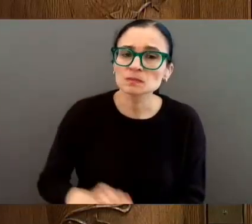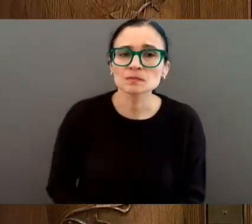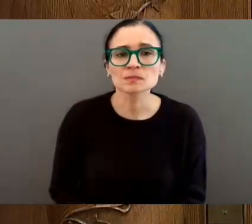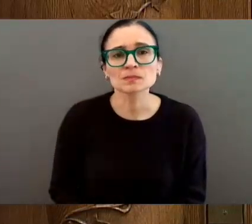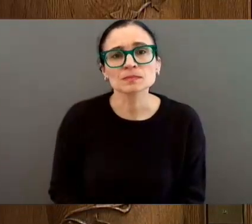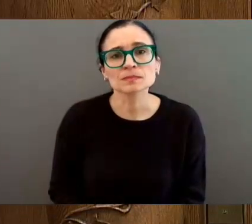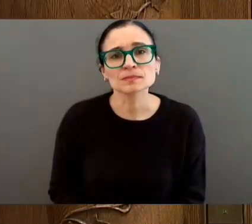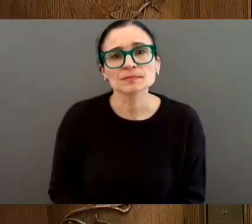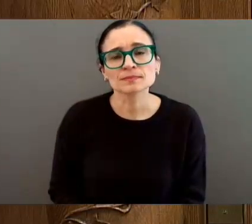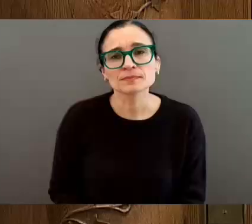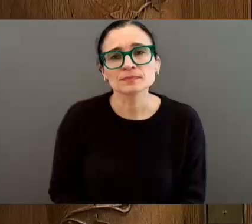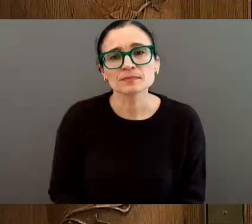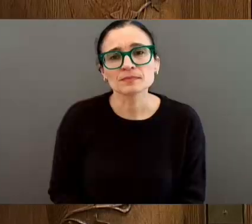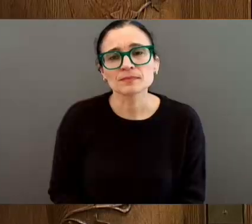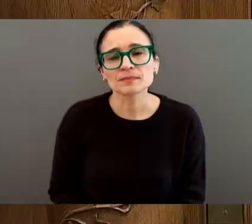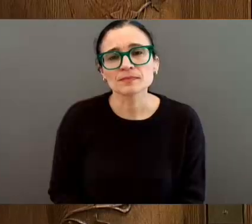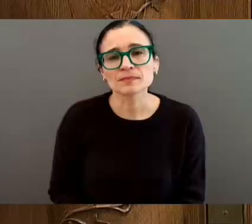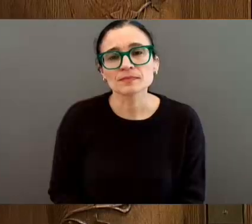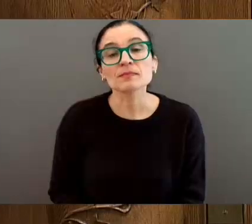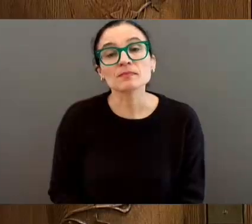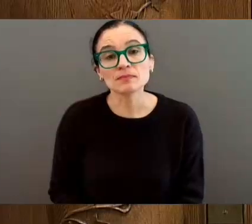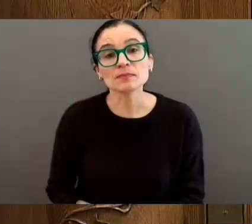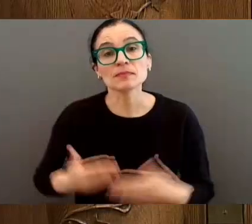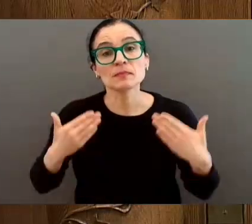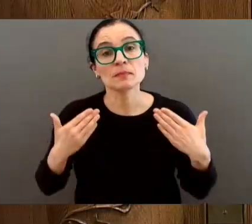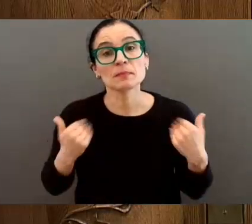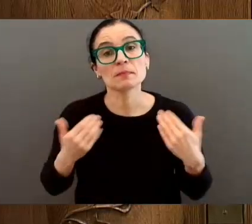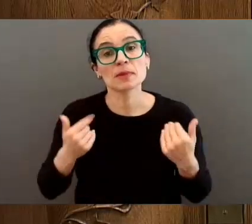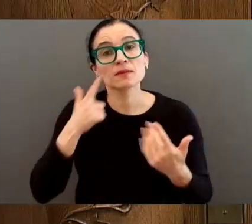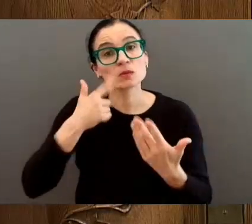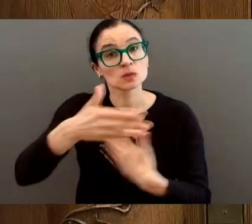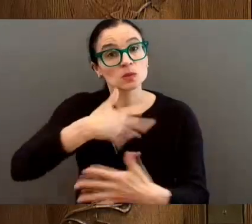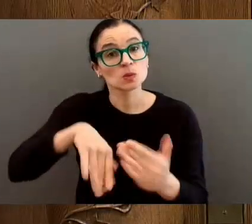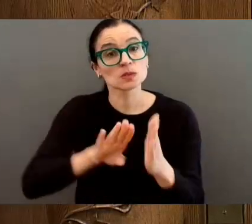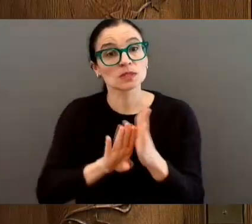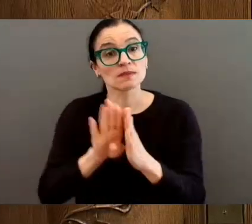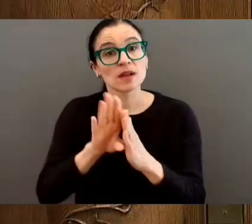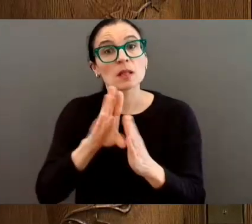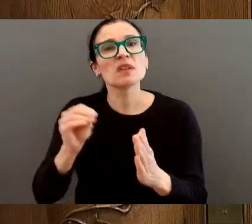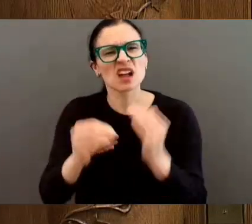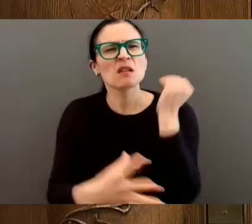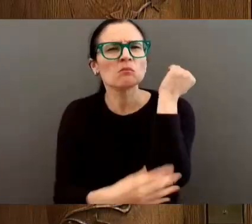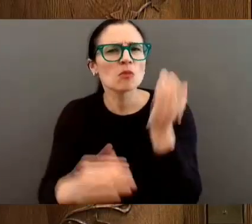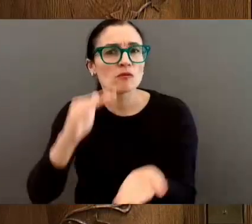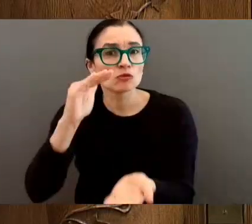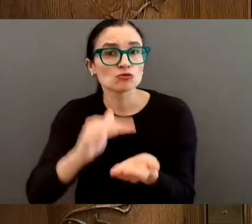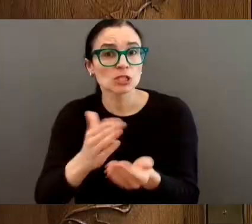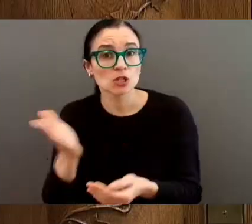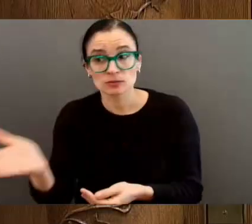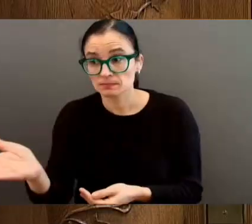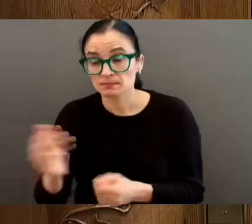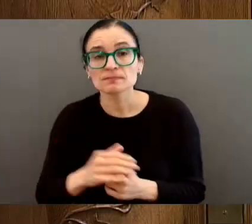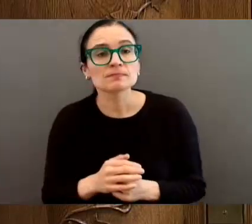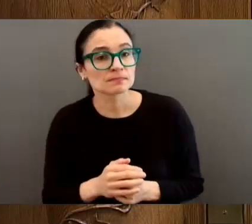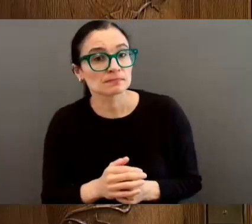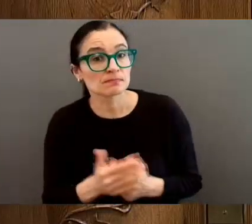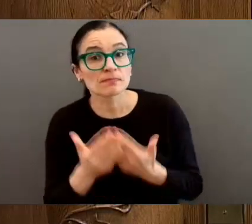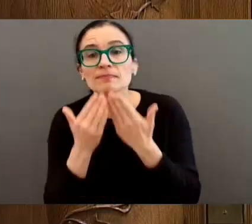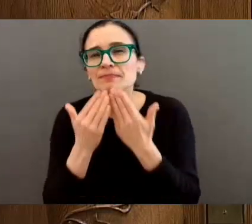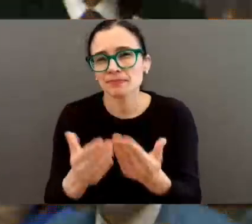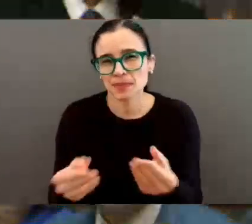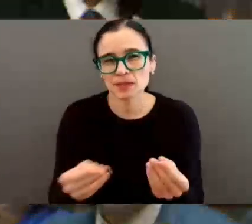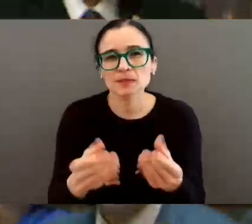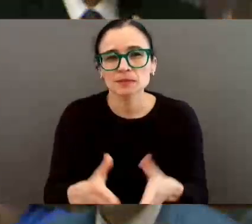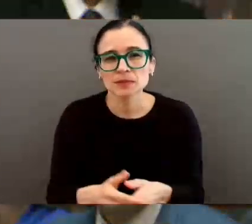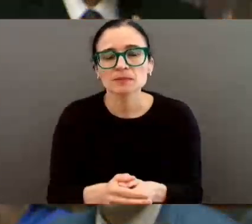The Minister for Social Development and Poverty Reduction. Thank you, Madam Speaker, and welcome to the chair. It's good to see you there.